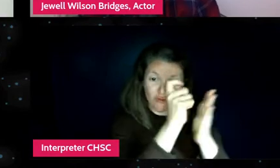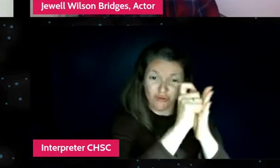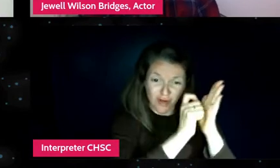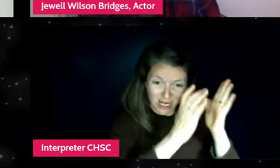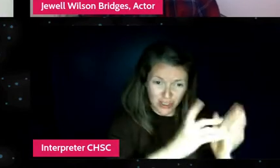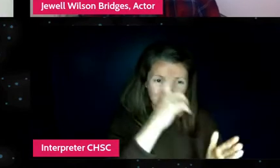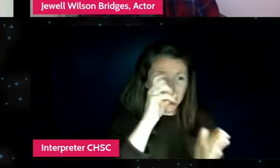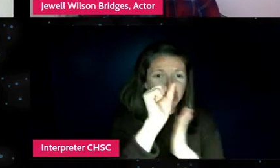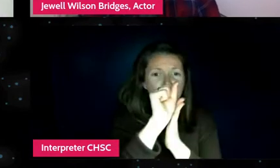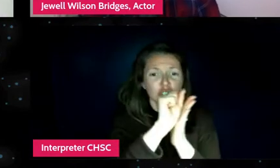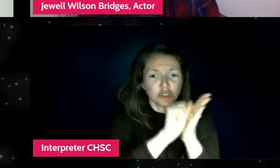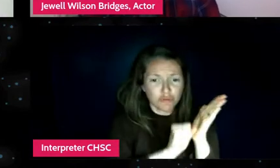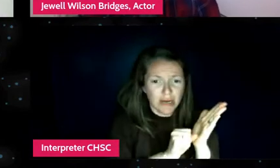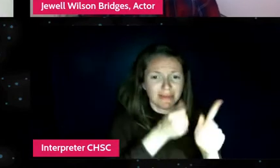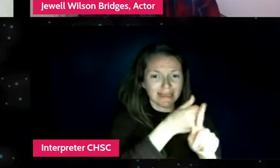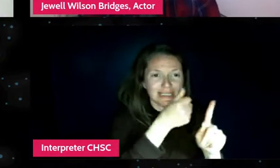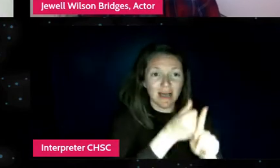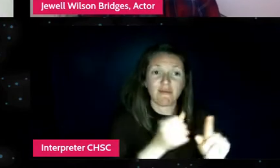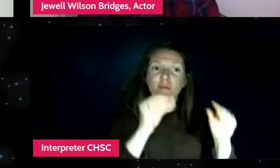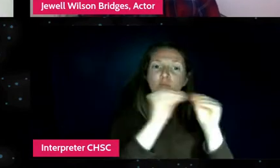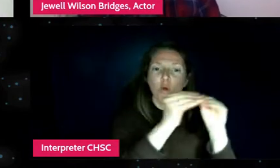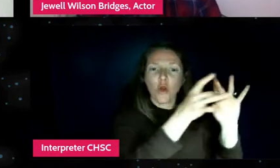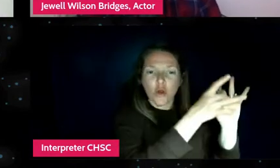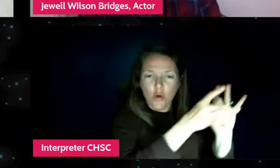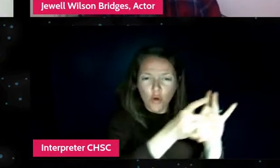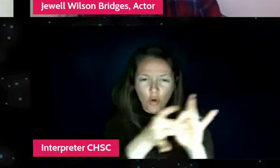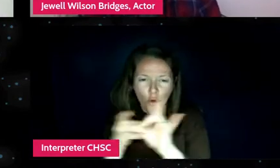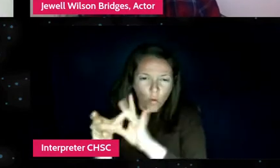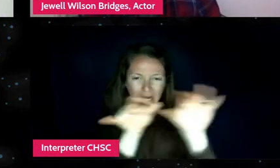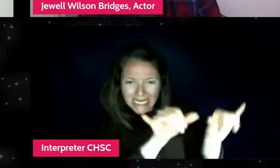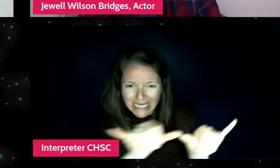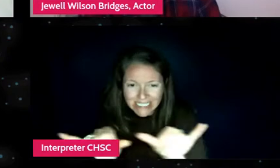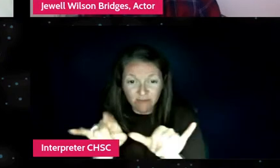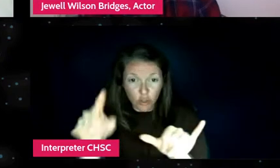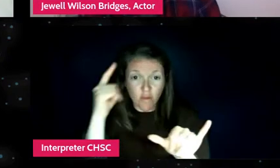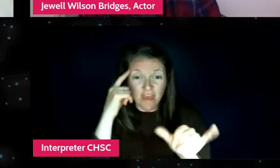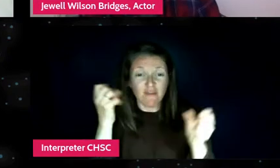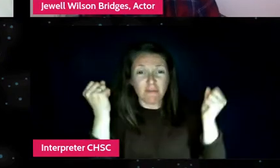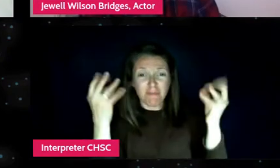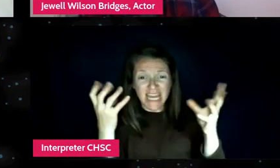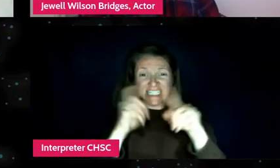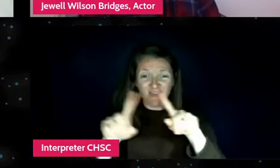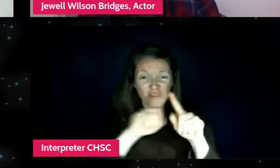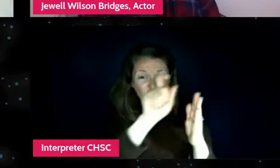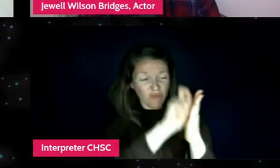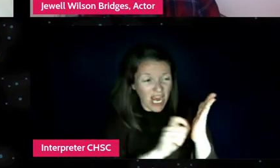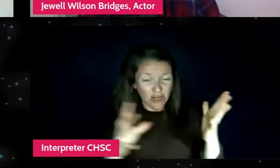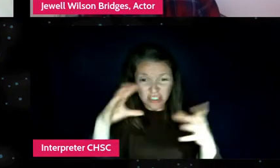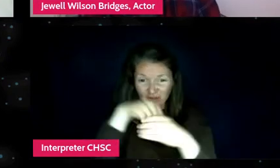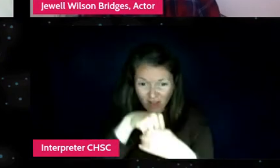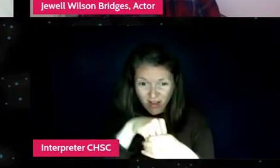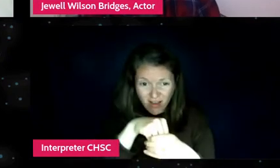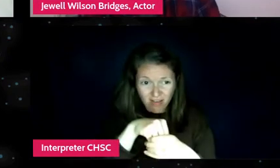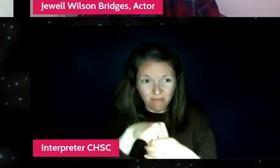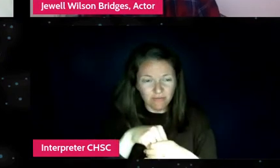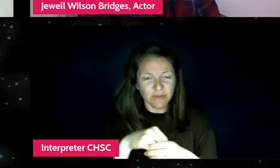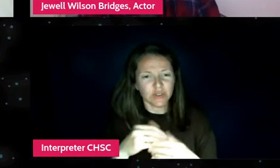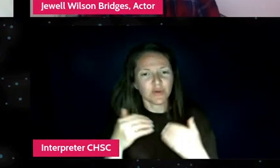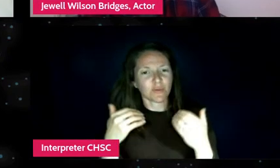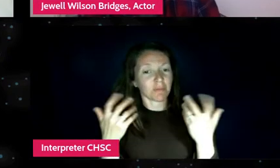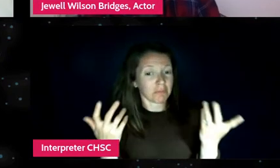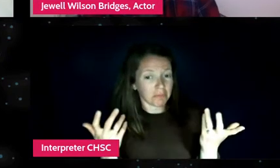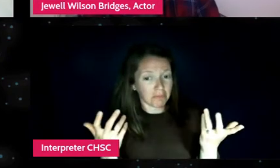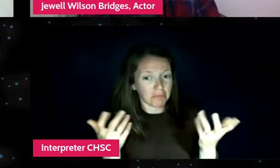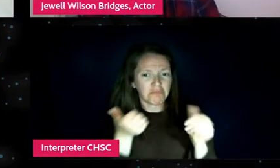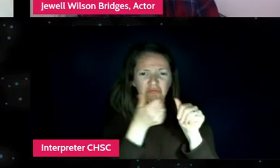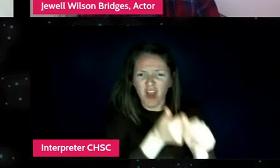was far more cohesive than you think it would have been for the amount of writers that were involved. Totally. Have that basis